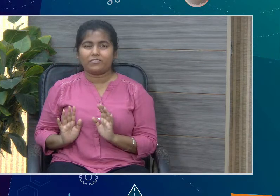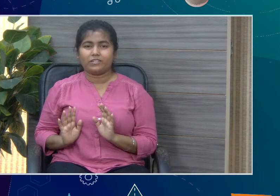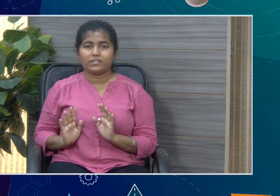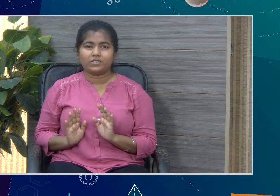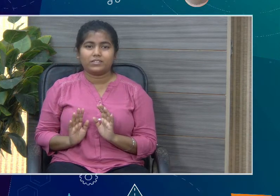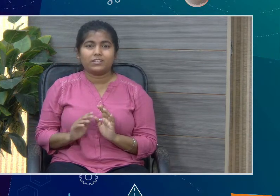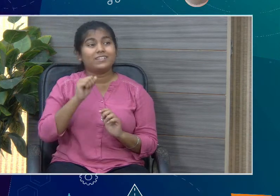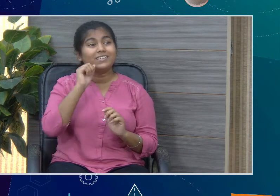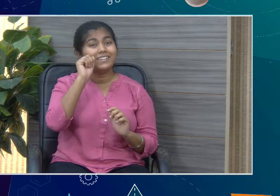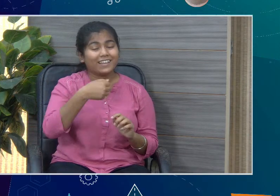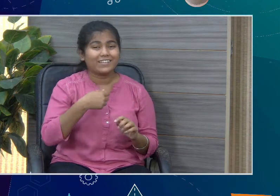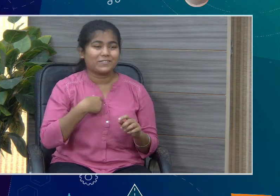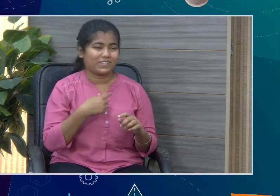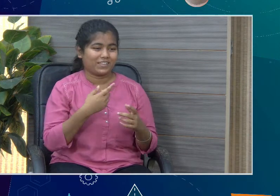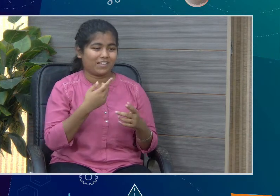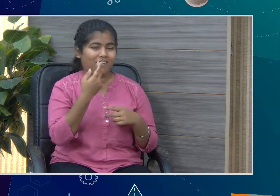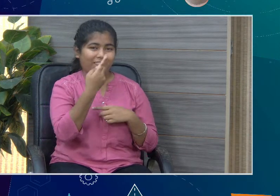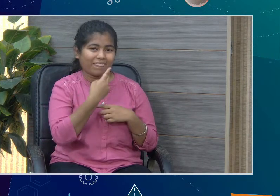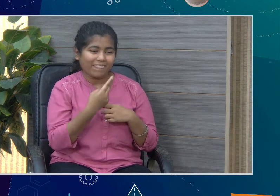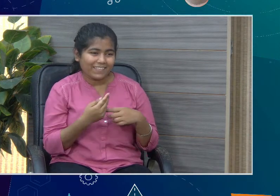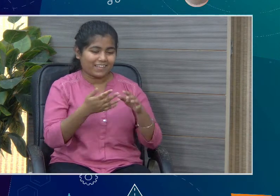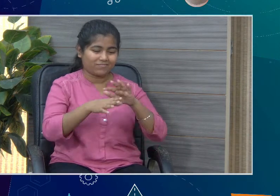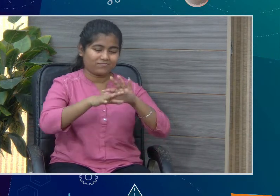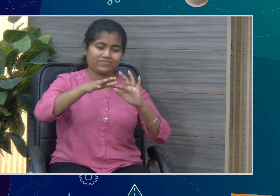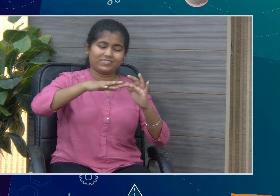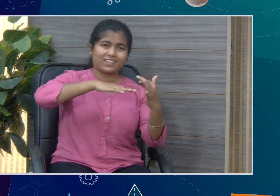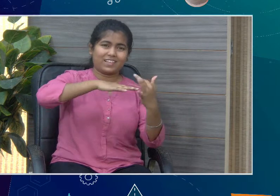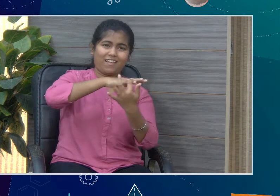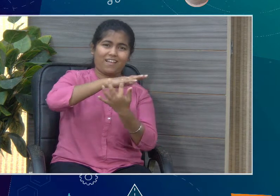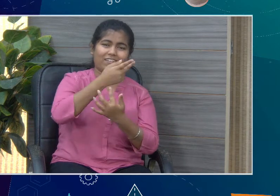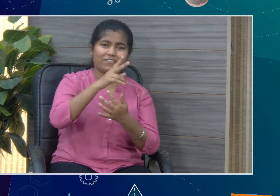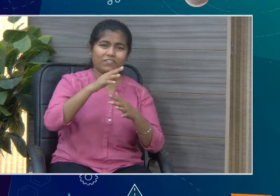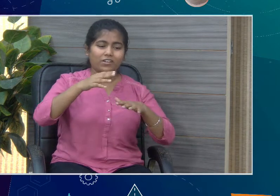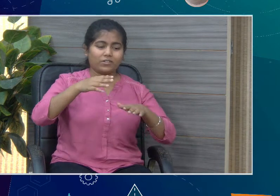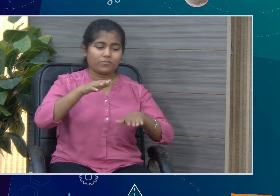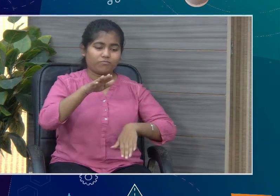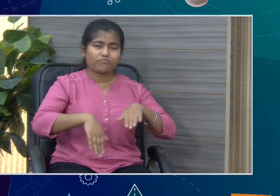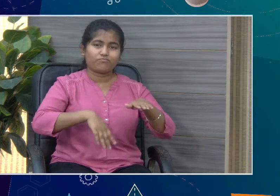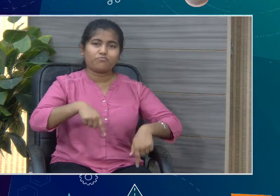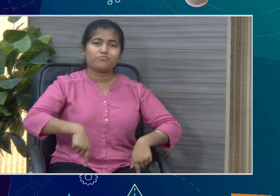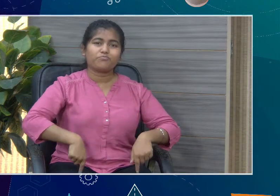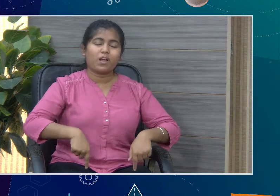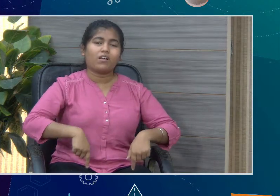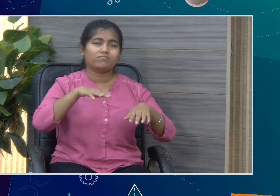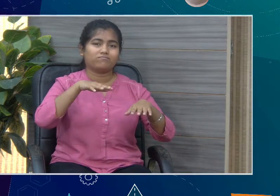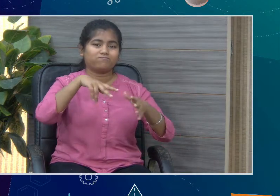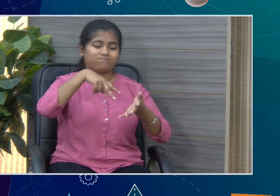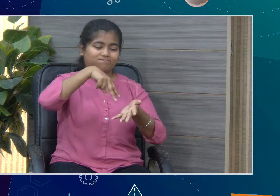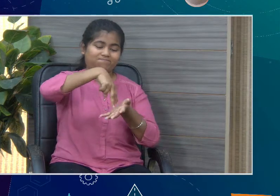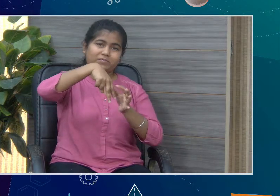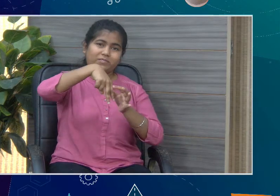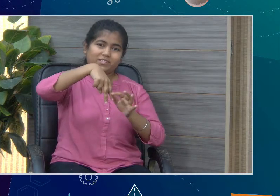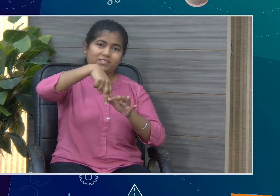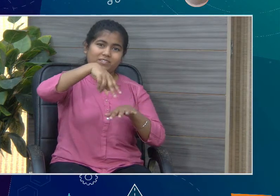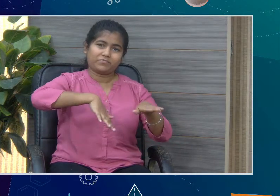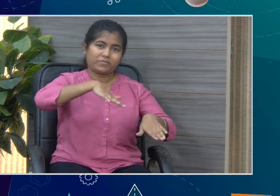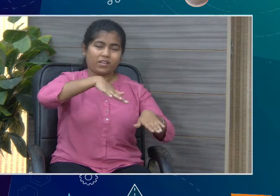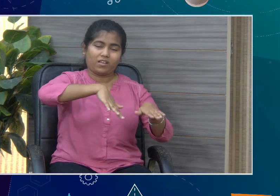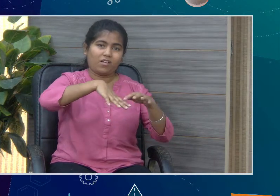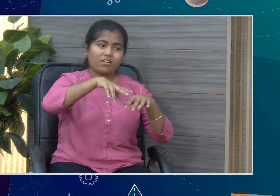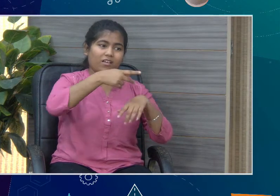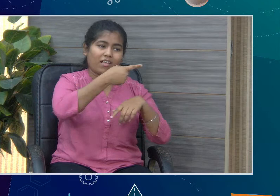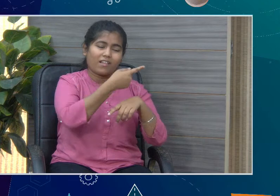have different Exactly. designs of their hand, foot, and by small animal, the whether way, it's big the way animal. they have